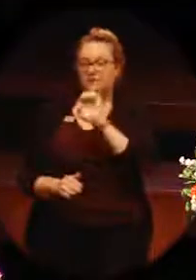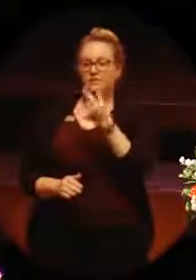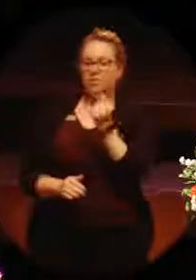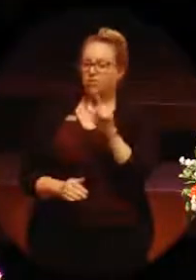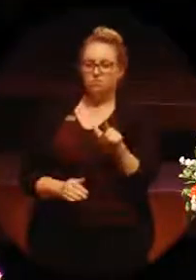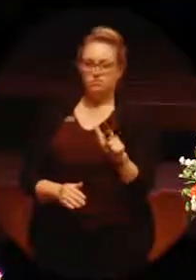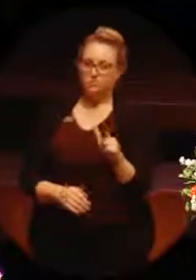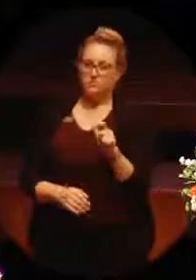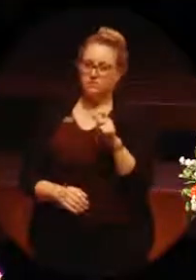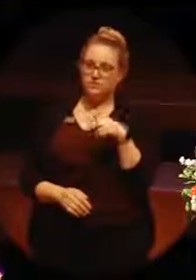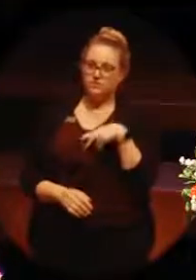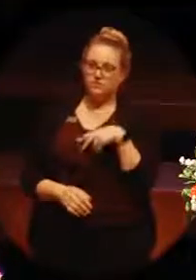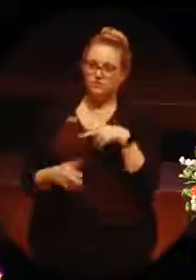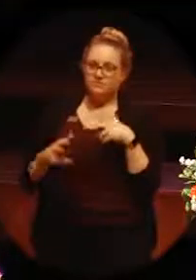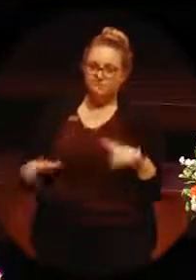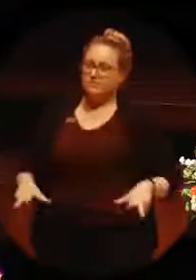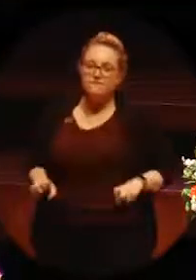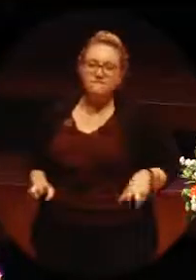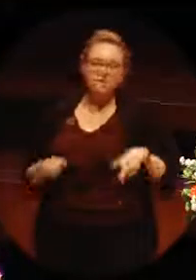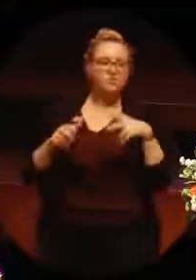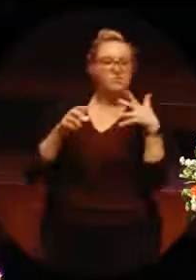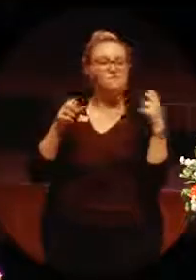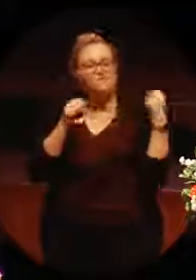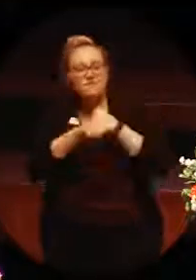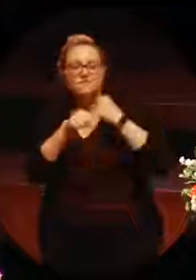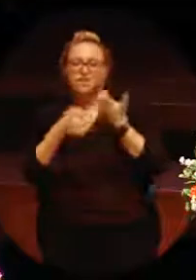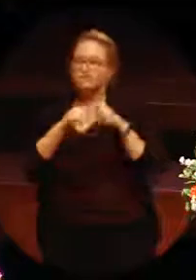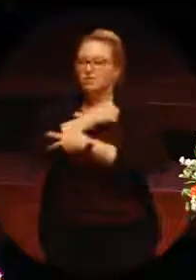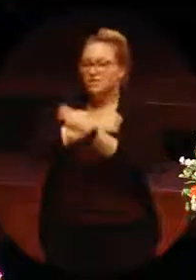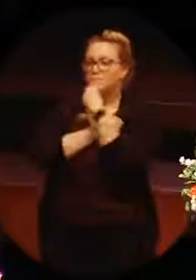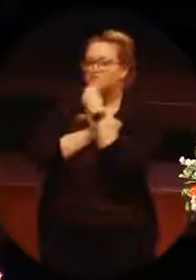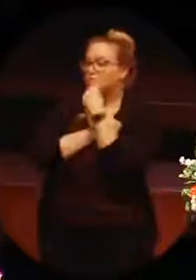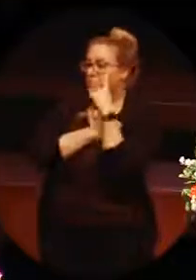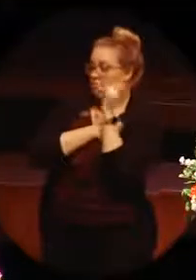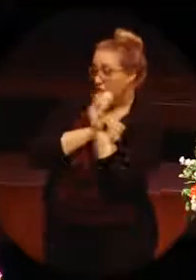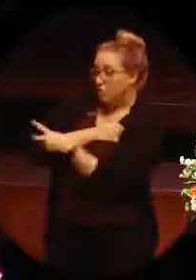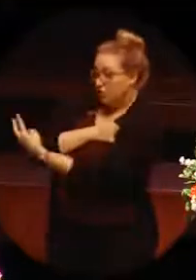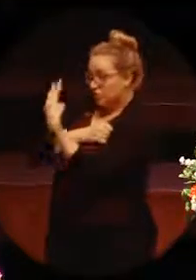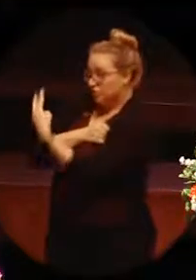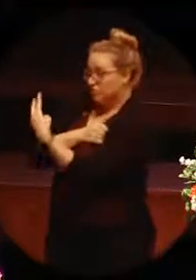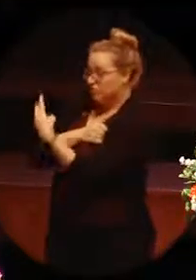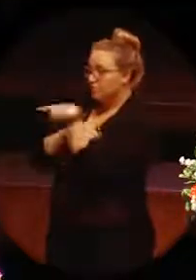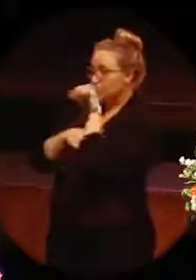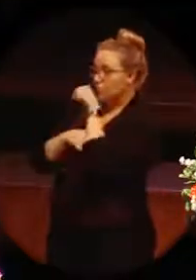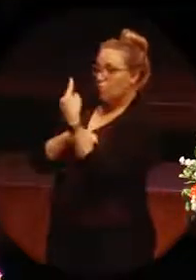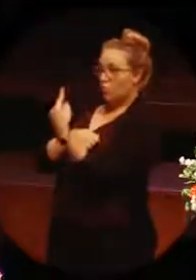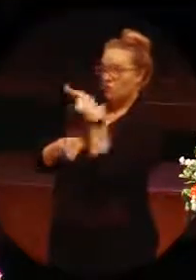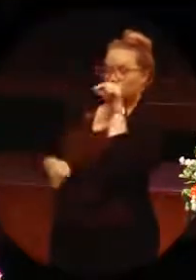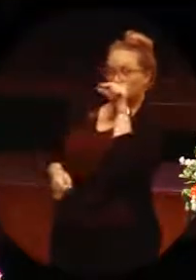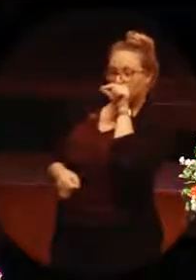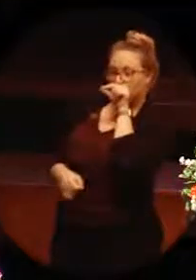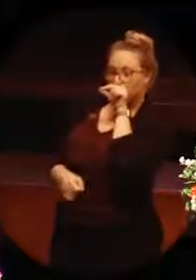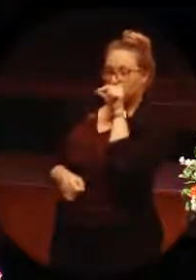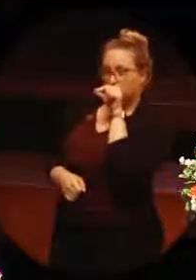very selfish. They fight, they try and take food away from each other. We actually saw two seagulls down there today, and one seagull had food in